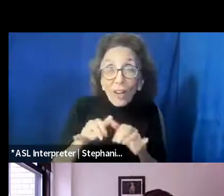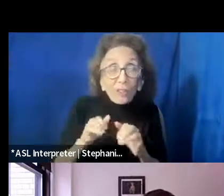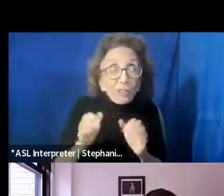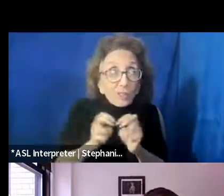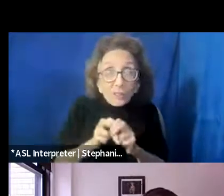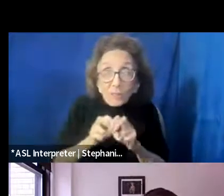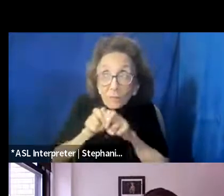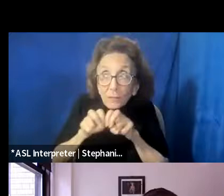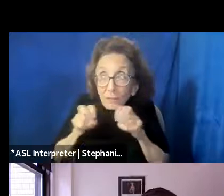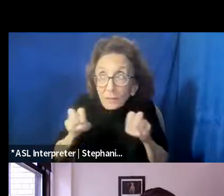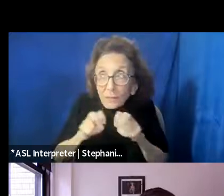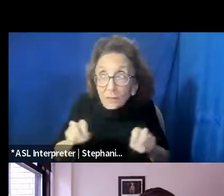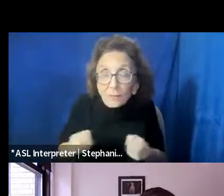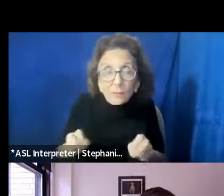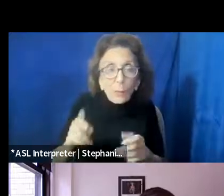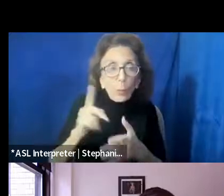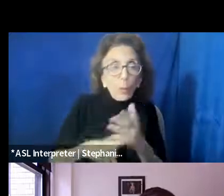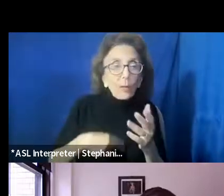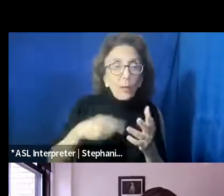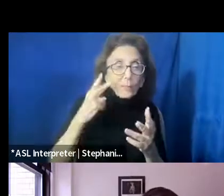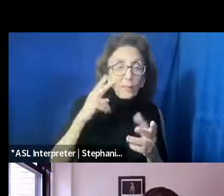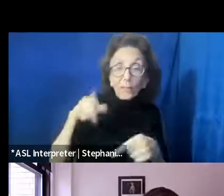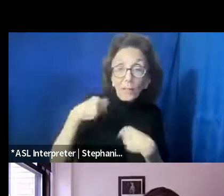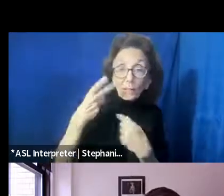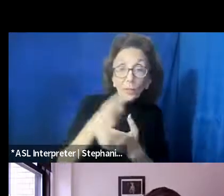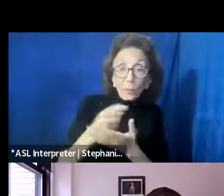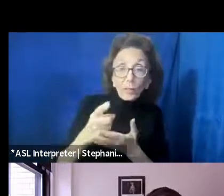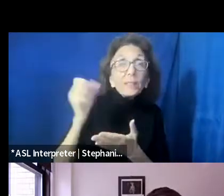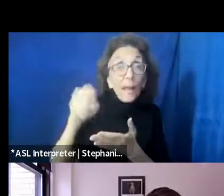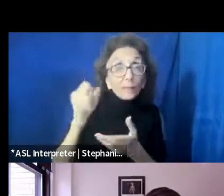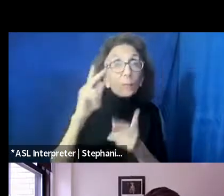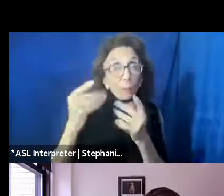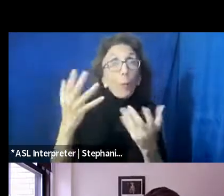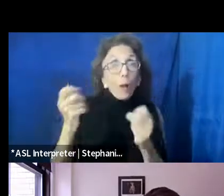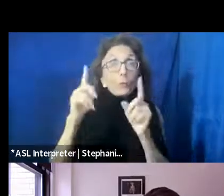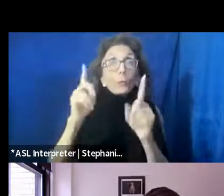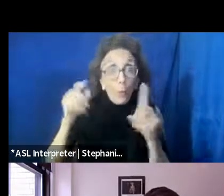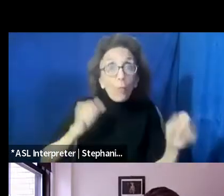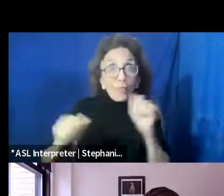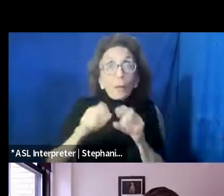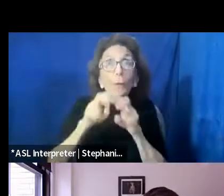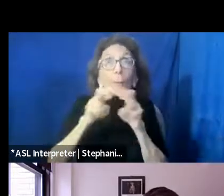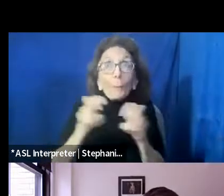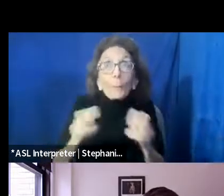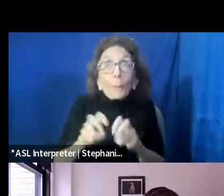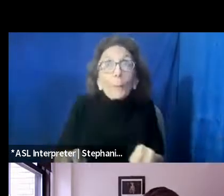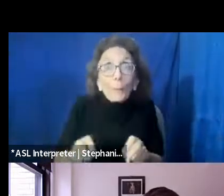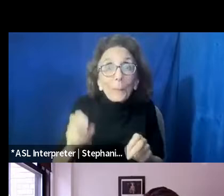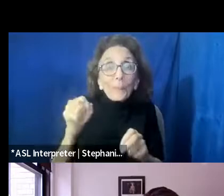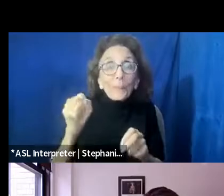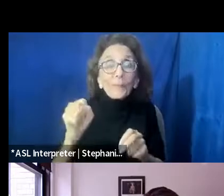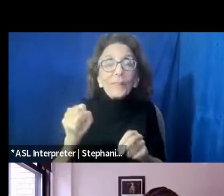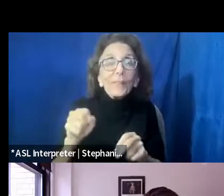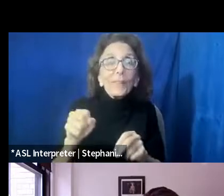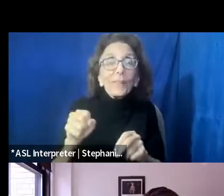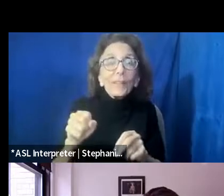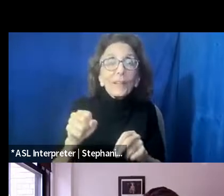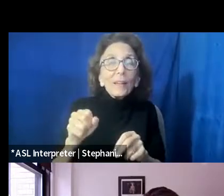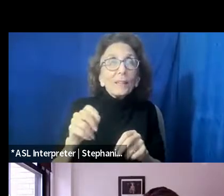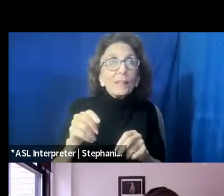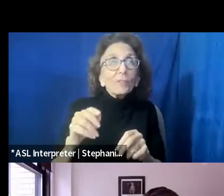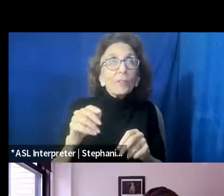each other? Based on what I've observed in the last couple of weeks, they do. But is that